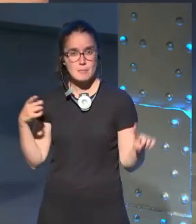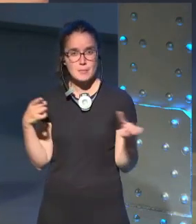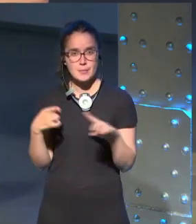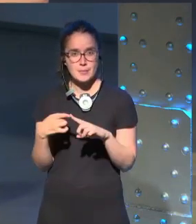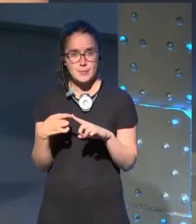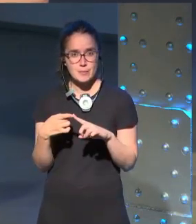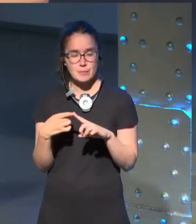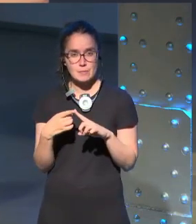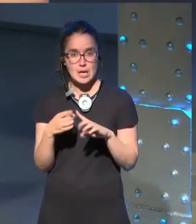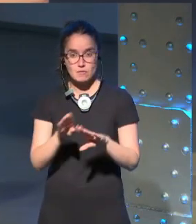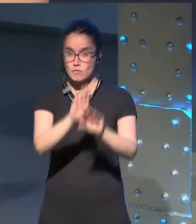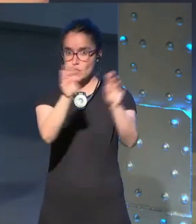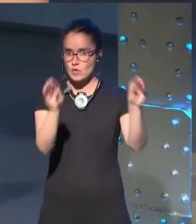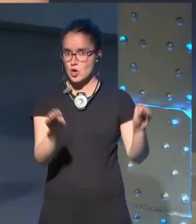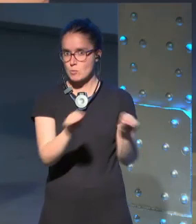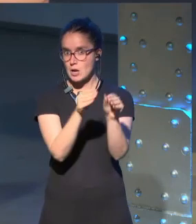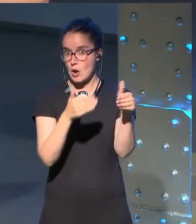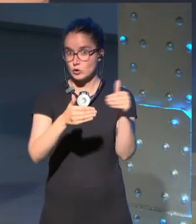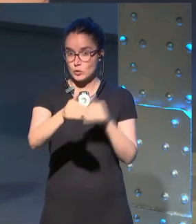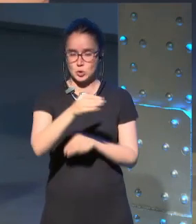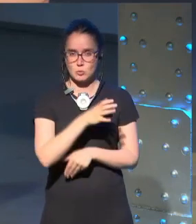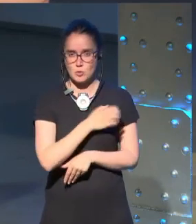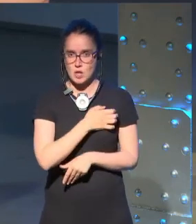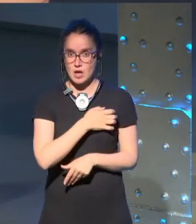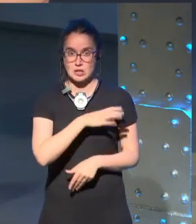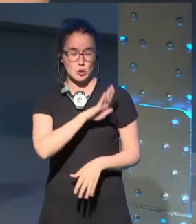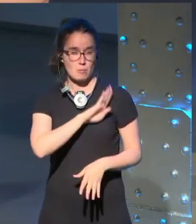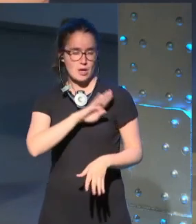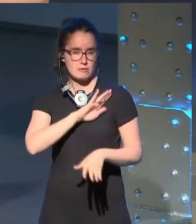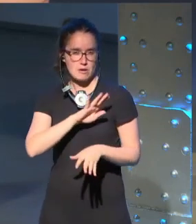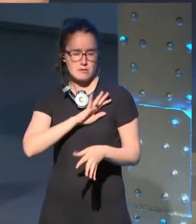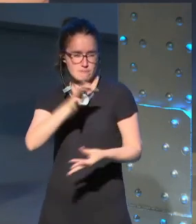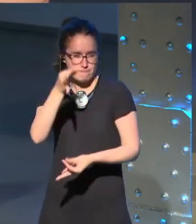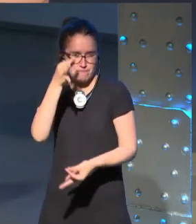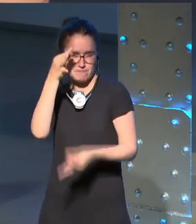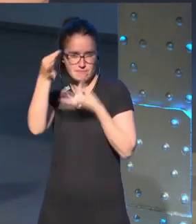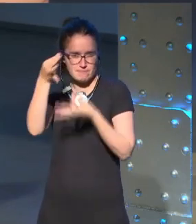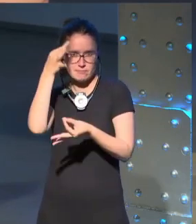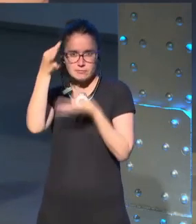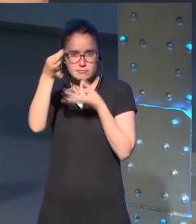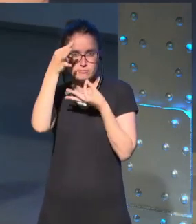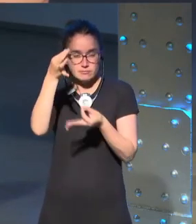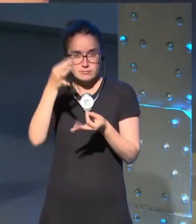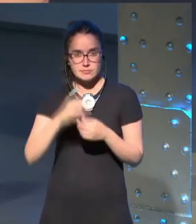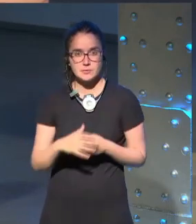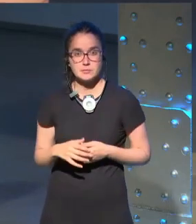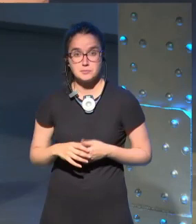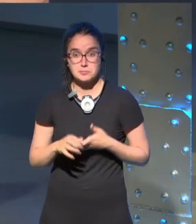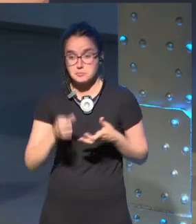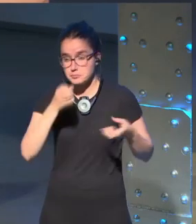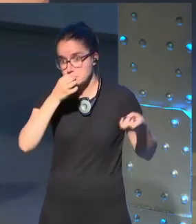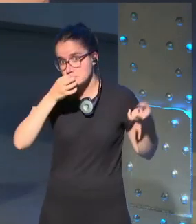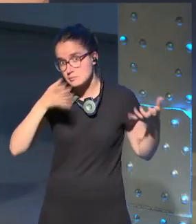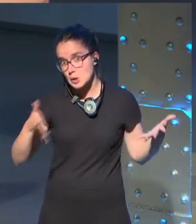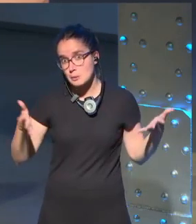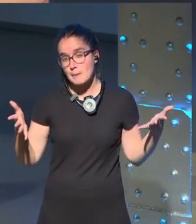And they're very thorough, and it's not brain surgery. It's relatively simple stuff once you look at it